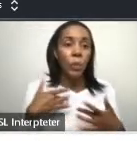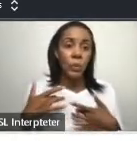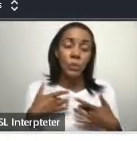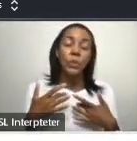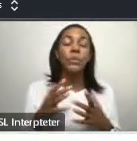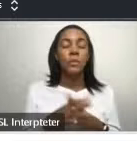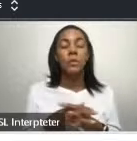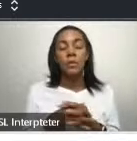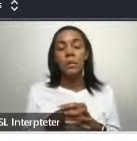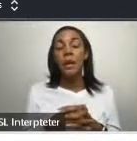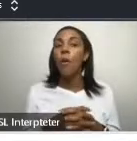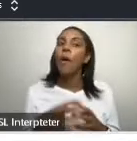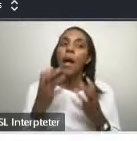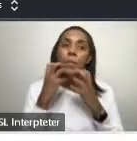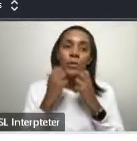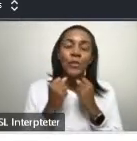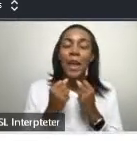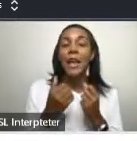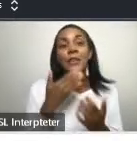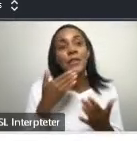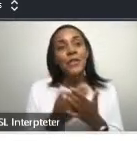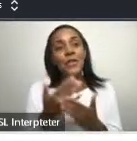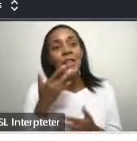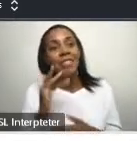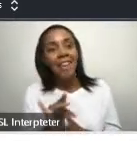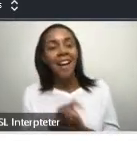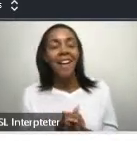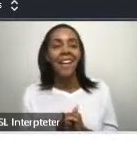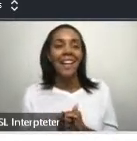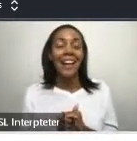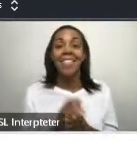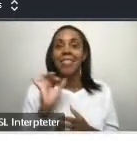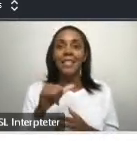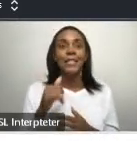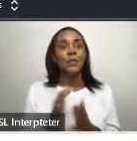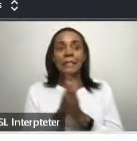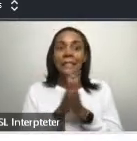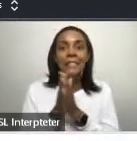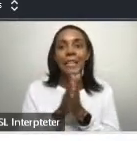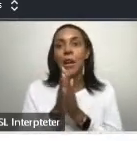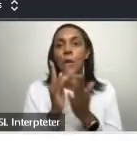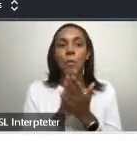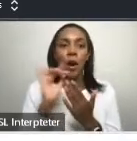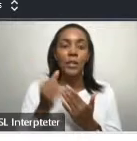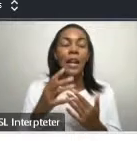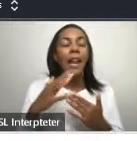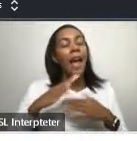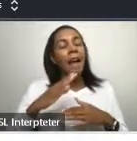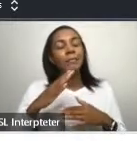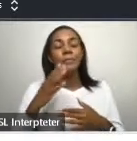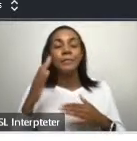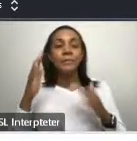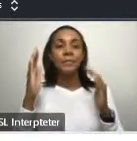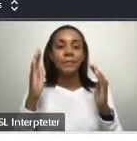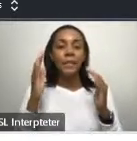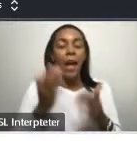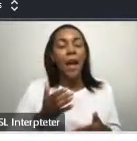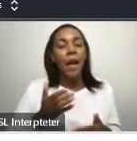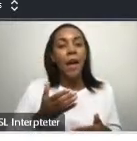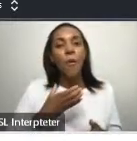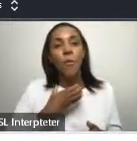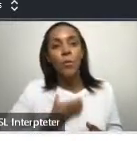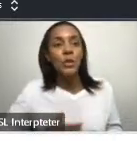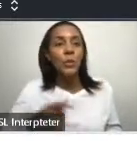it, and best of luck to you, and thank you for bringing such an ambitious project. I wish you all the best. I'm happy to support it. Thank